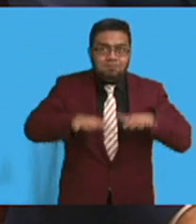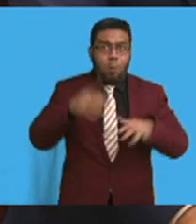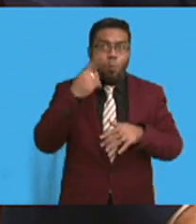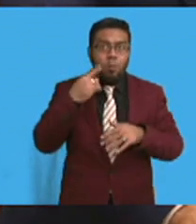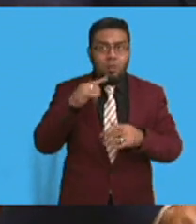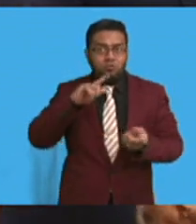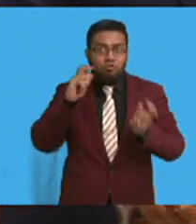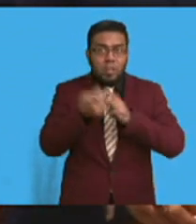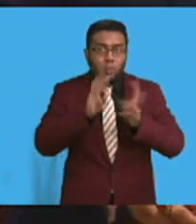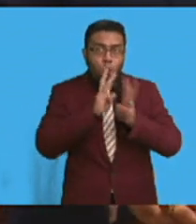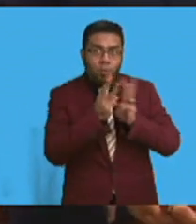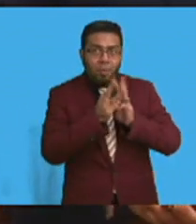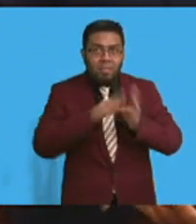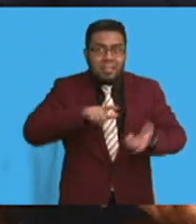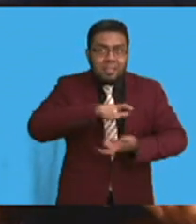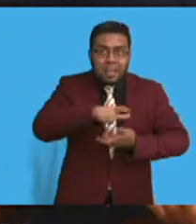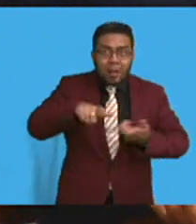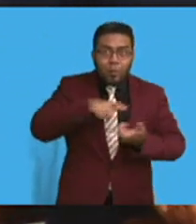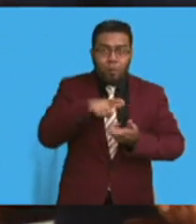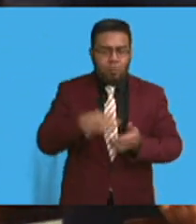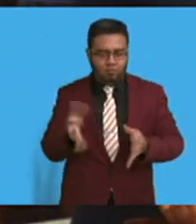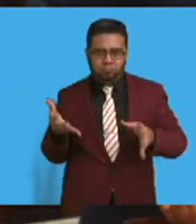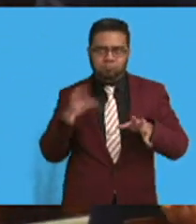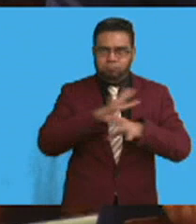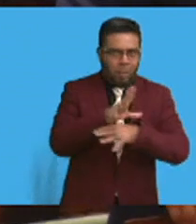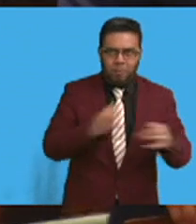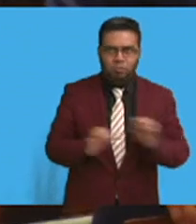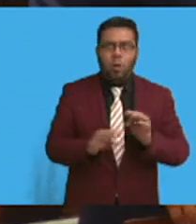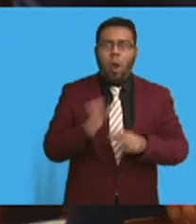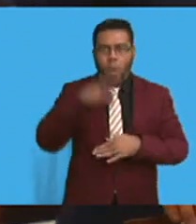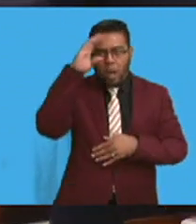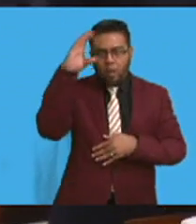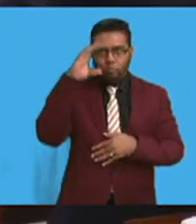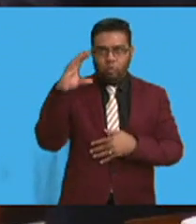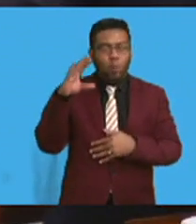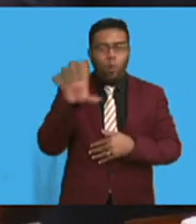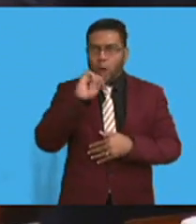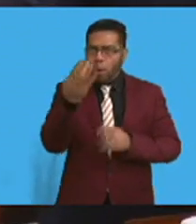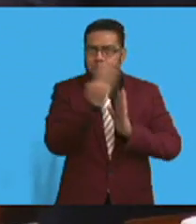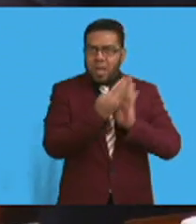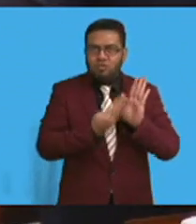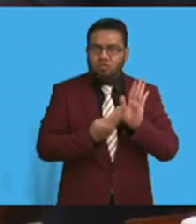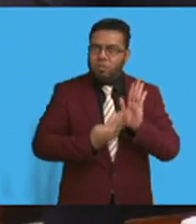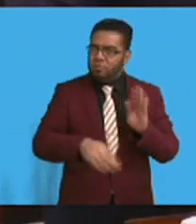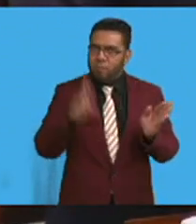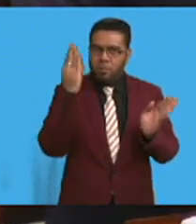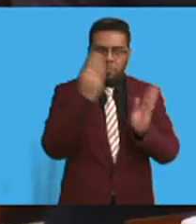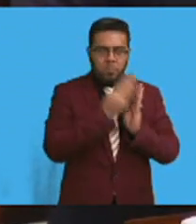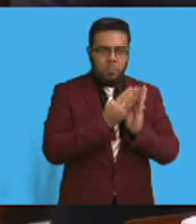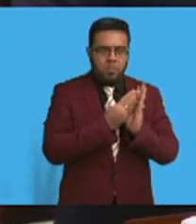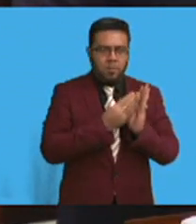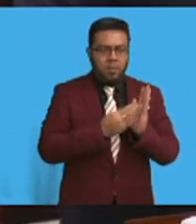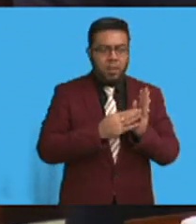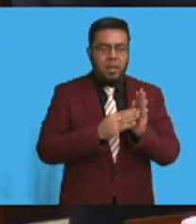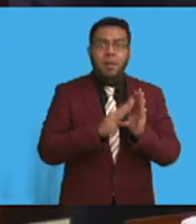weather patterns, and the tropical cyclones that are ravaging our country. Madam Speaker, we cannot budget the exact amounts that cyclones will cost us each